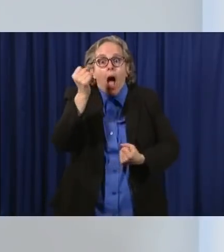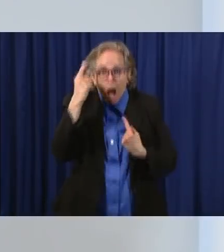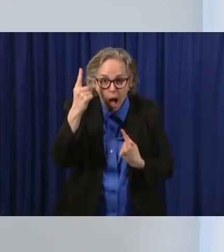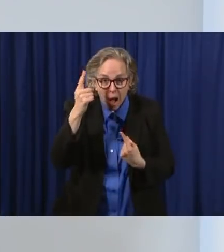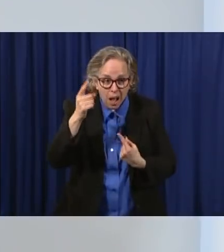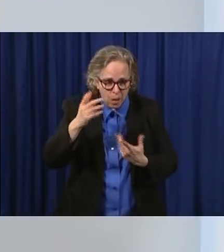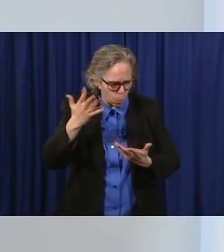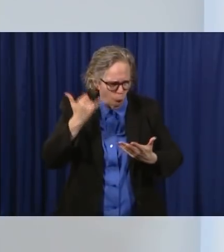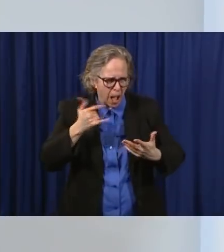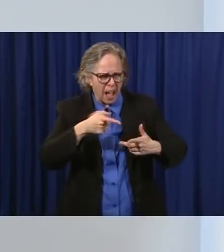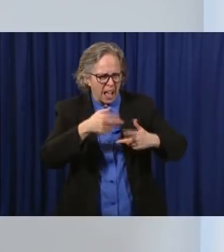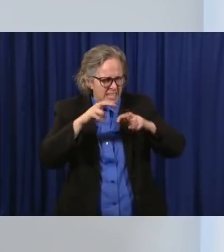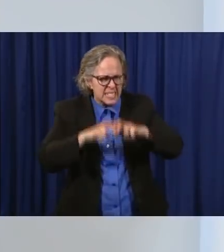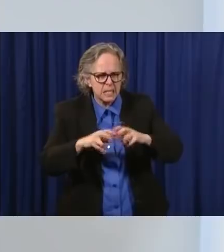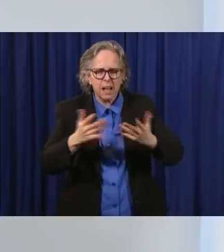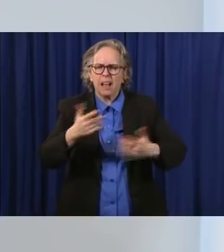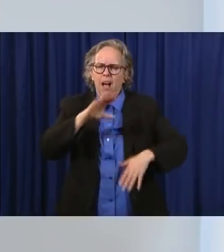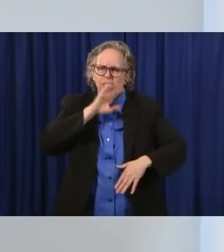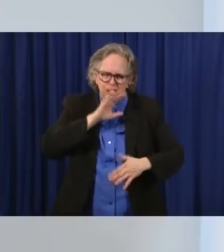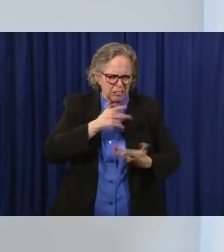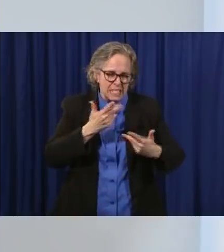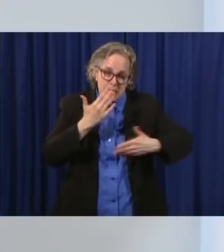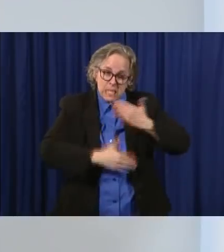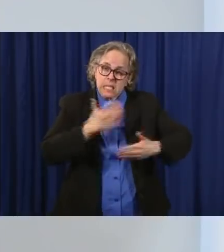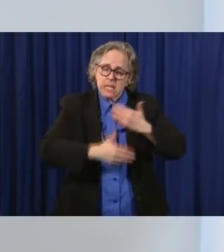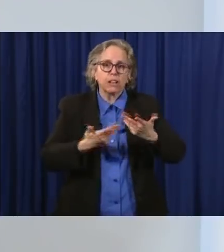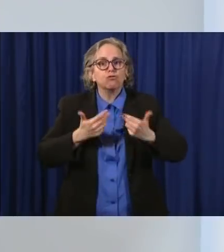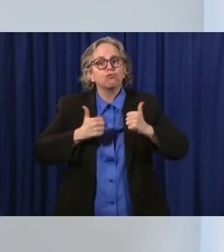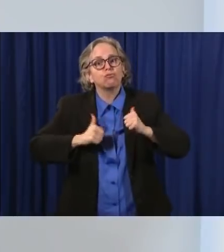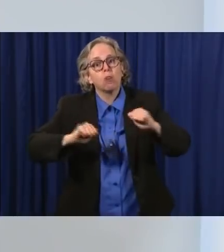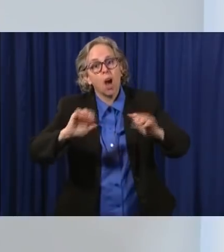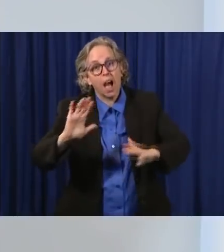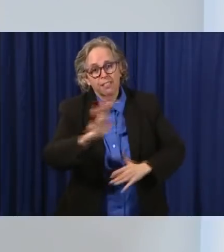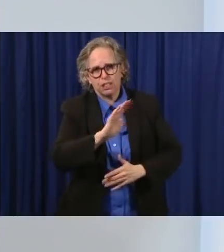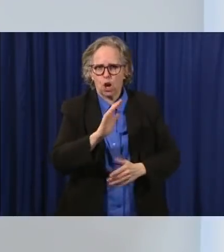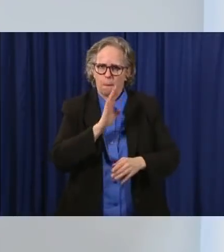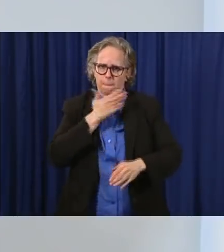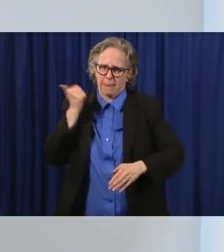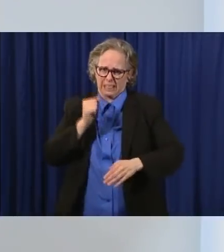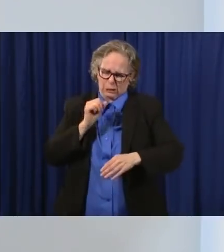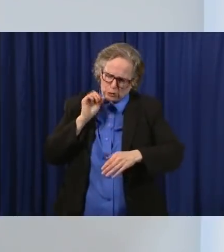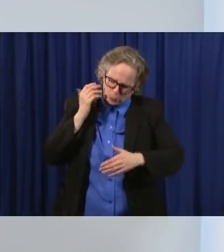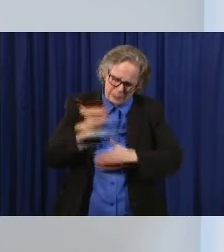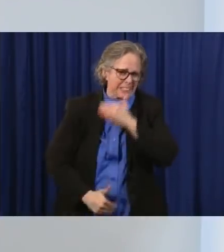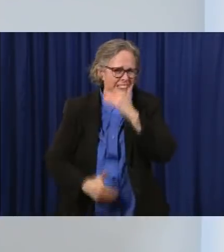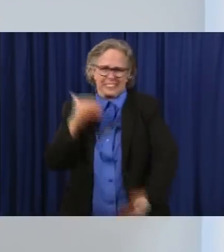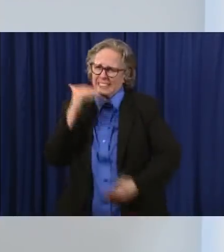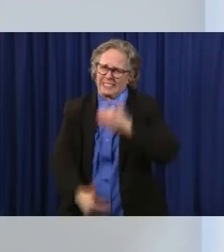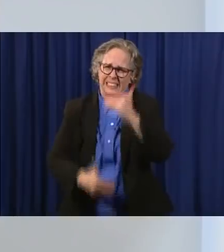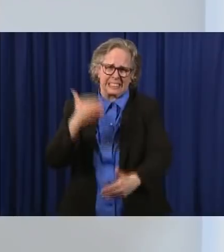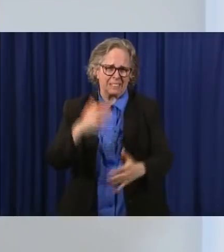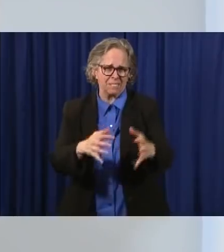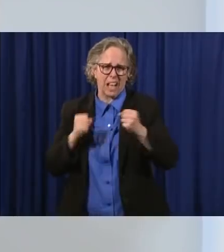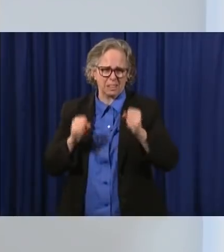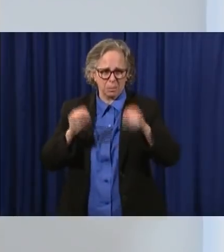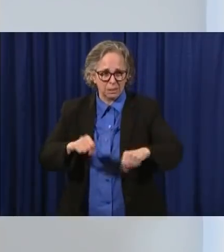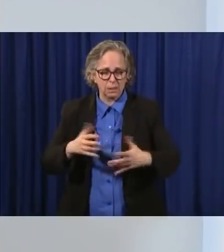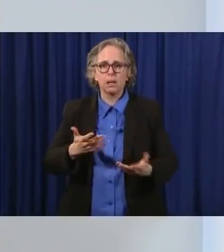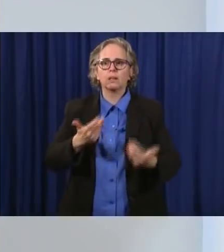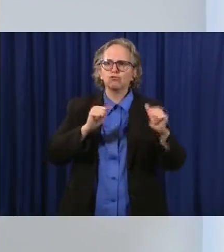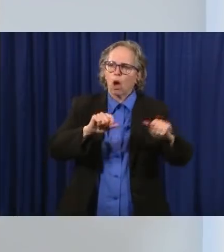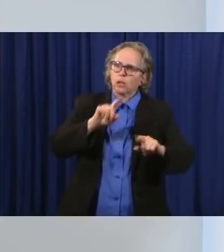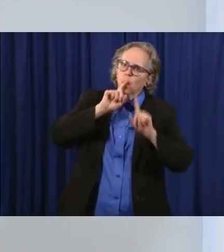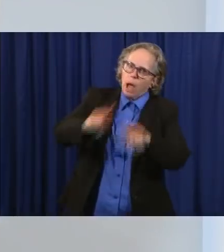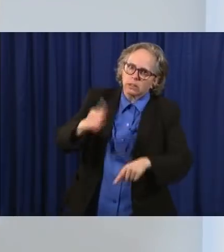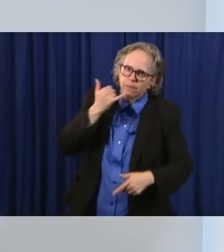frustration. They're trying to process all of the claims as fast as they can, to take the calls, because they have to